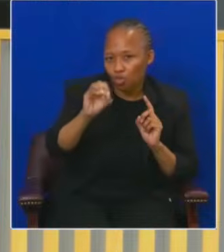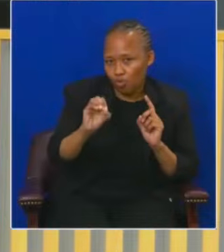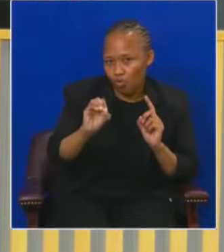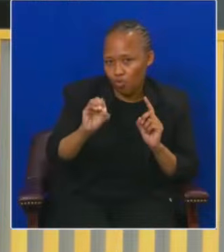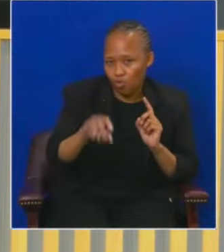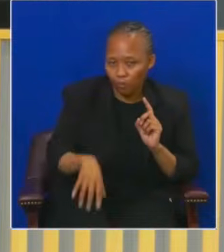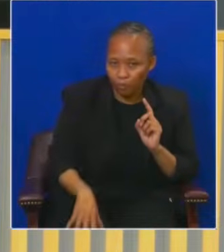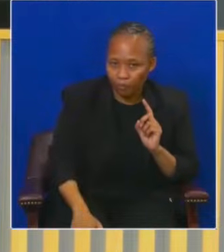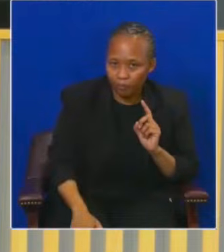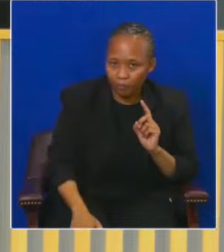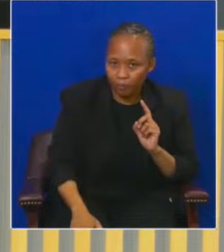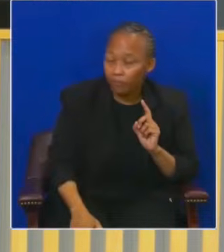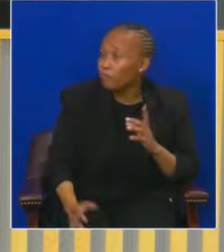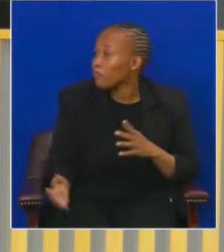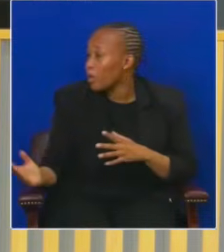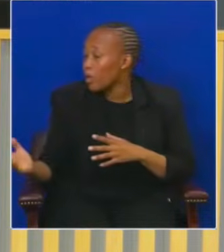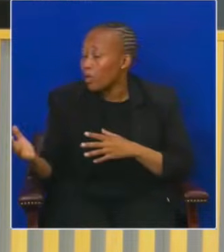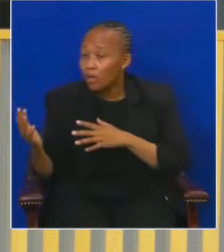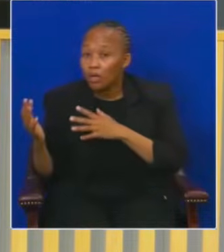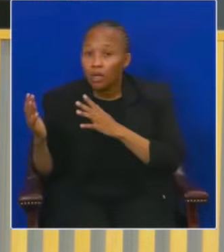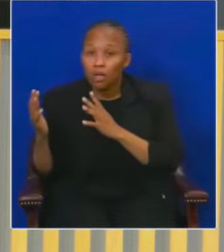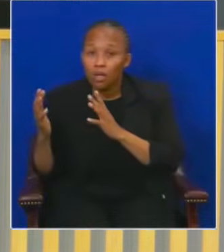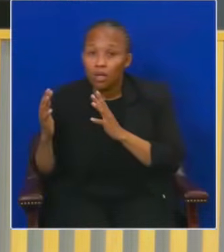informed by the prison officials?